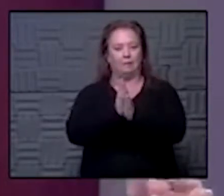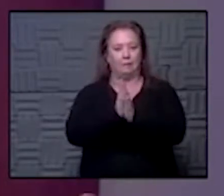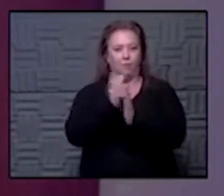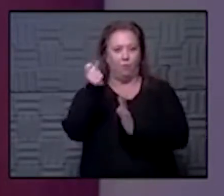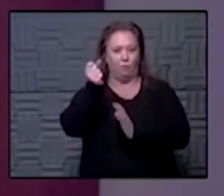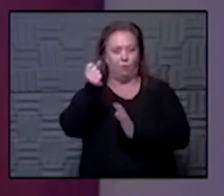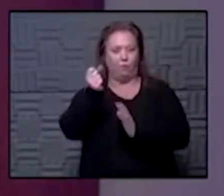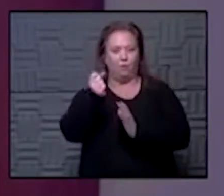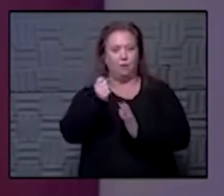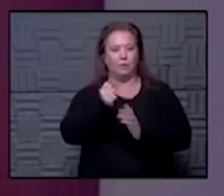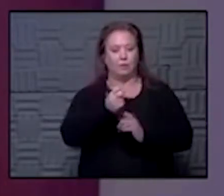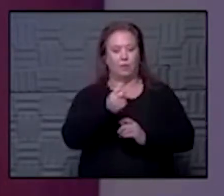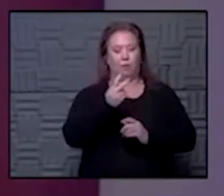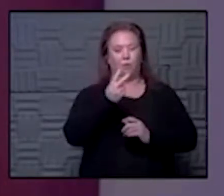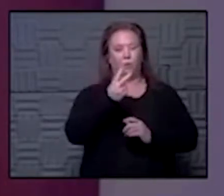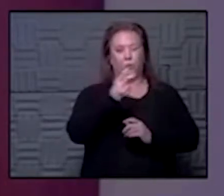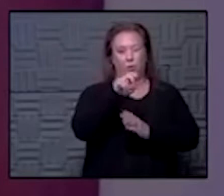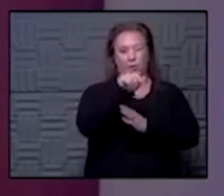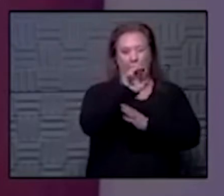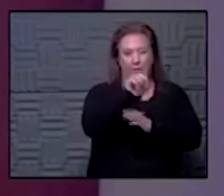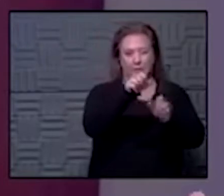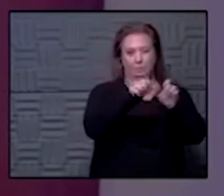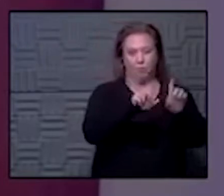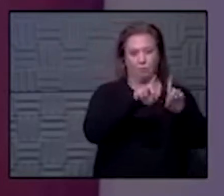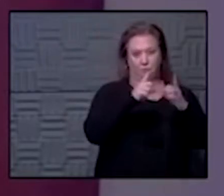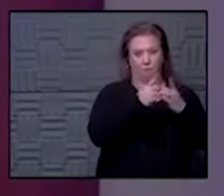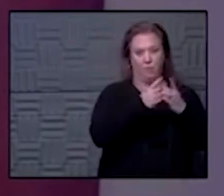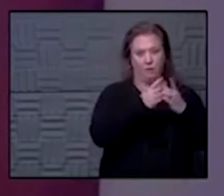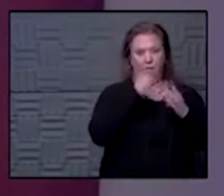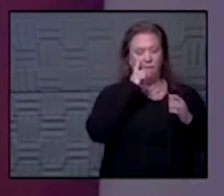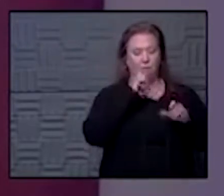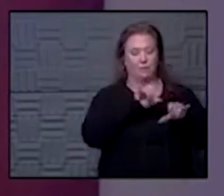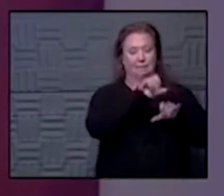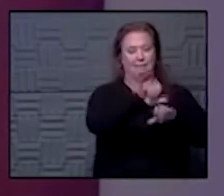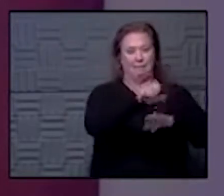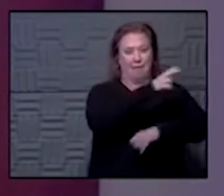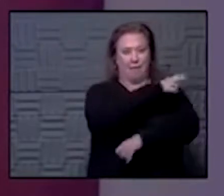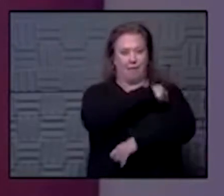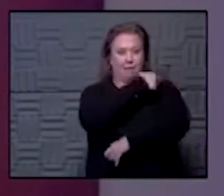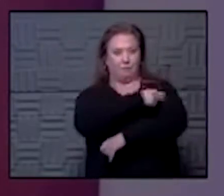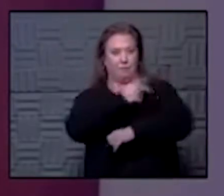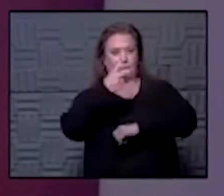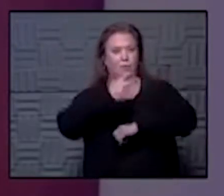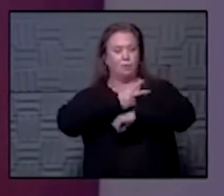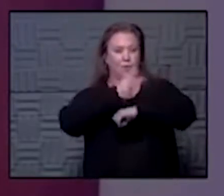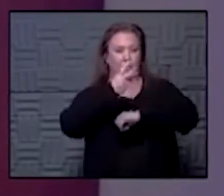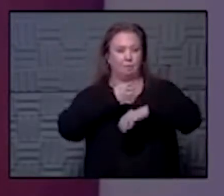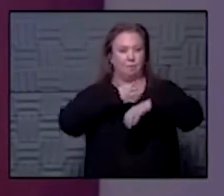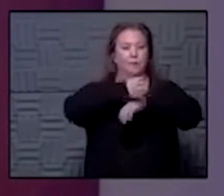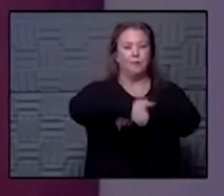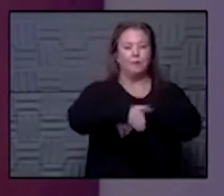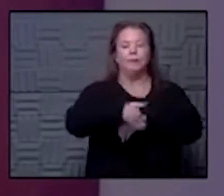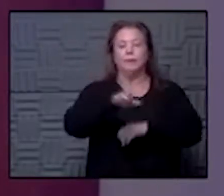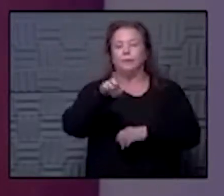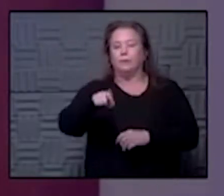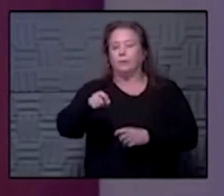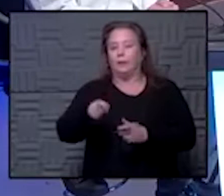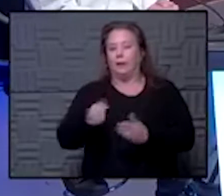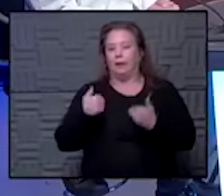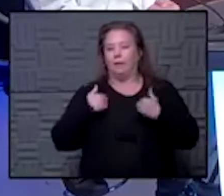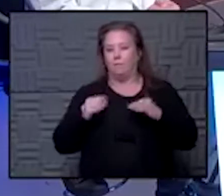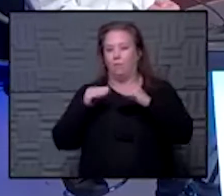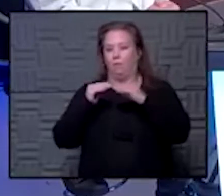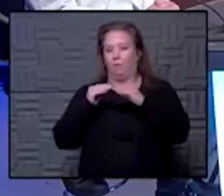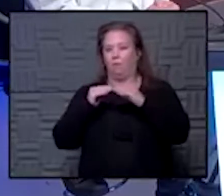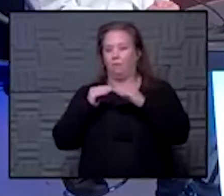cases per department that have length of stay of 2 days or more. And as a result, we'll gain some beds that way. And